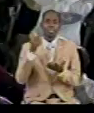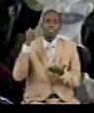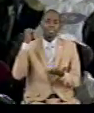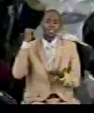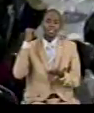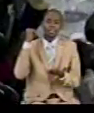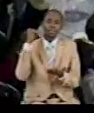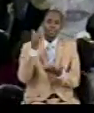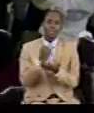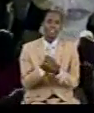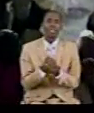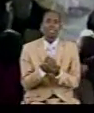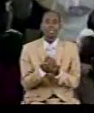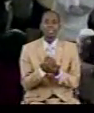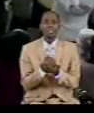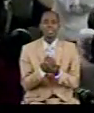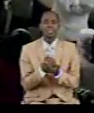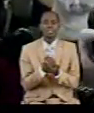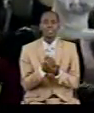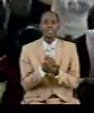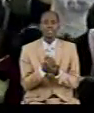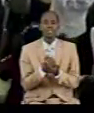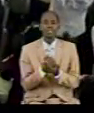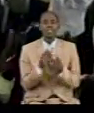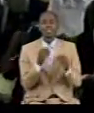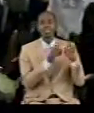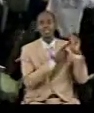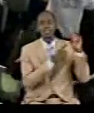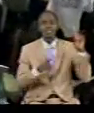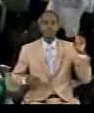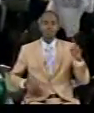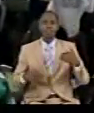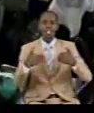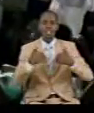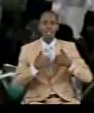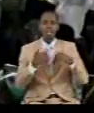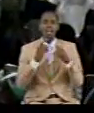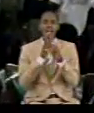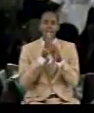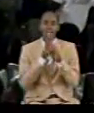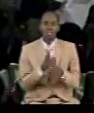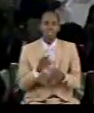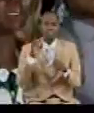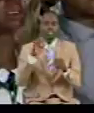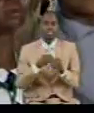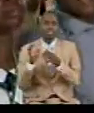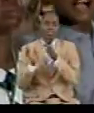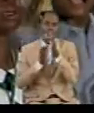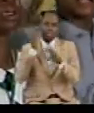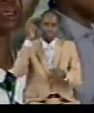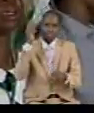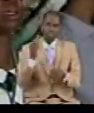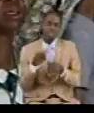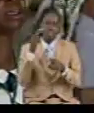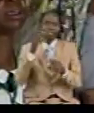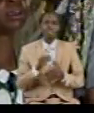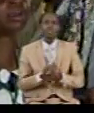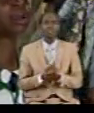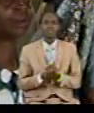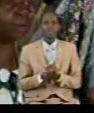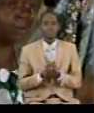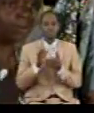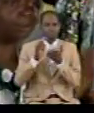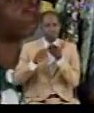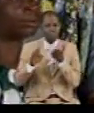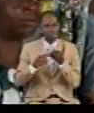Amen. The Lord has answered in Jesus' name. Check up